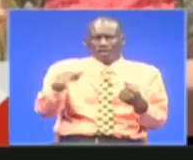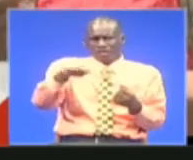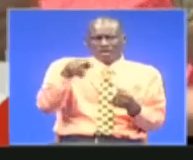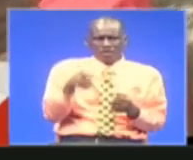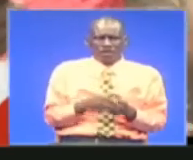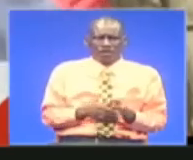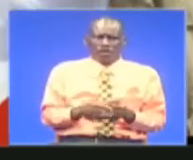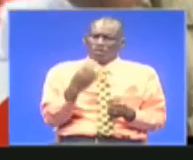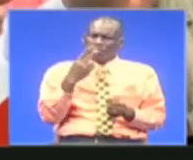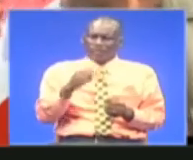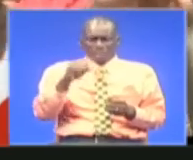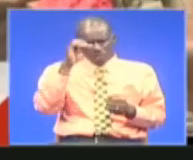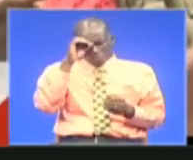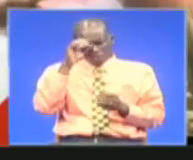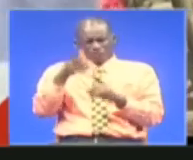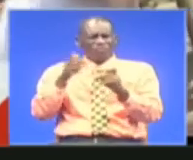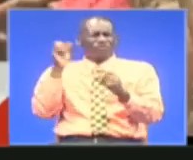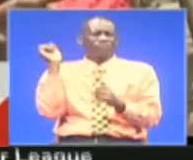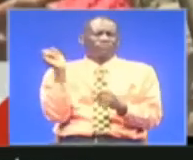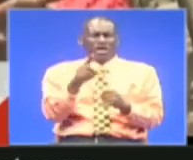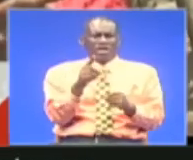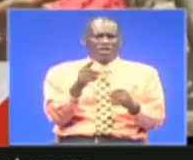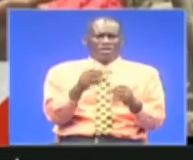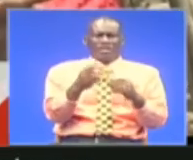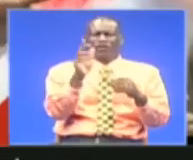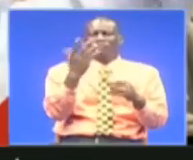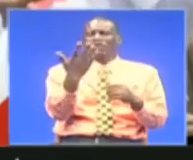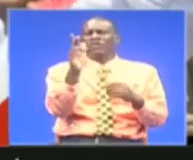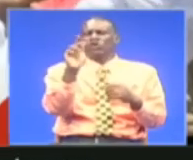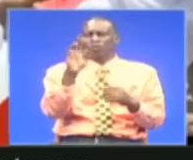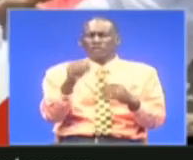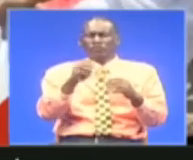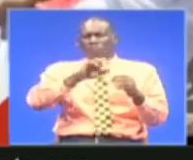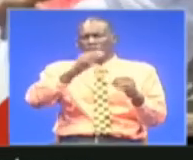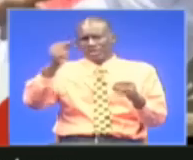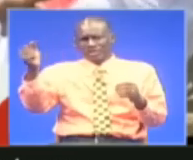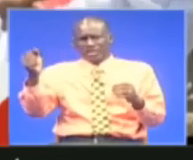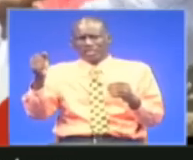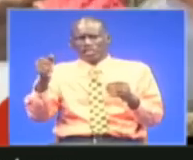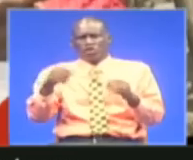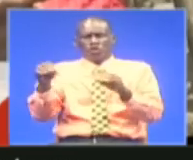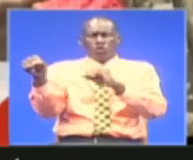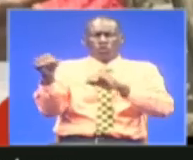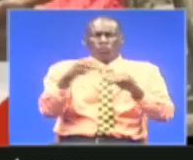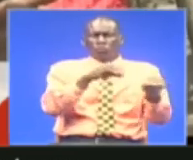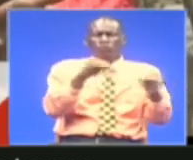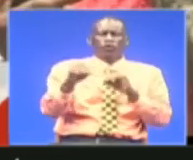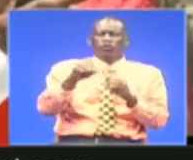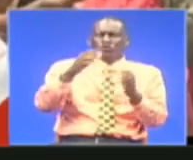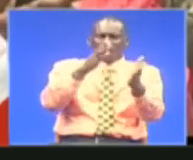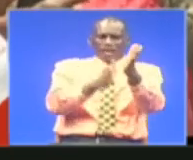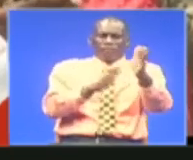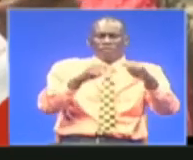Tunaona hii shimo limetoka mbali sana kama kilomita 5 kutoka upande ya kwenda Longonot na Tama Naivasha. Na hata upande